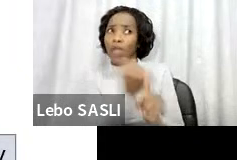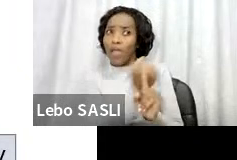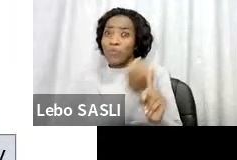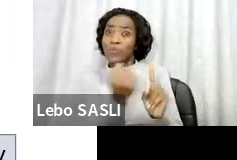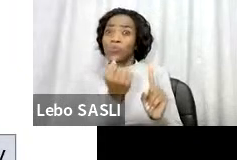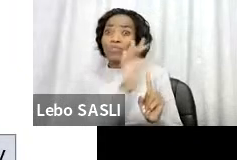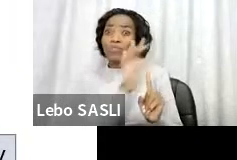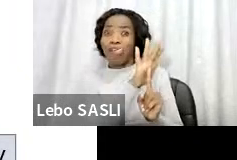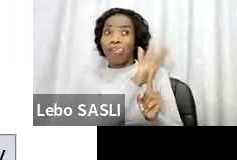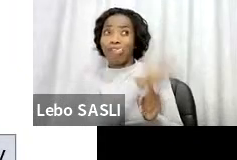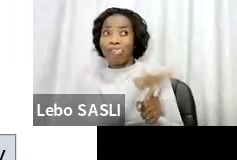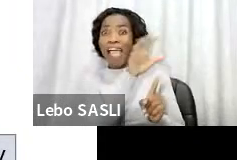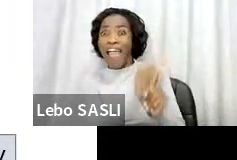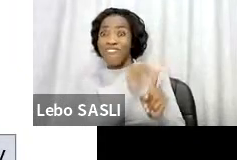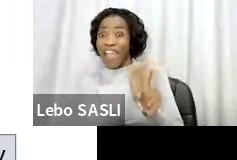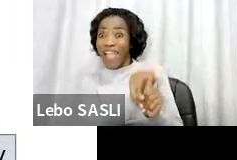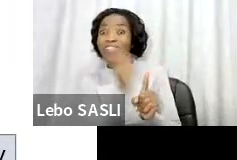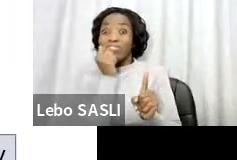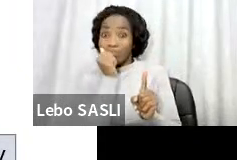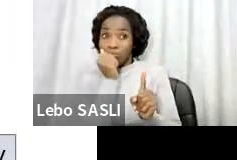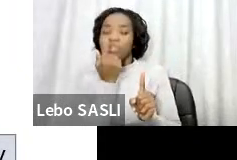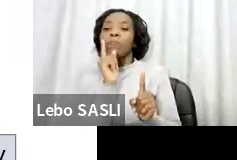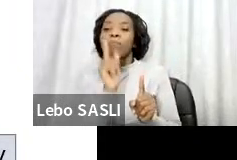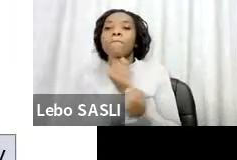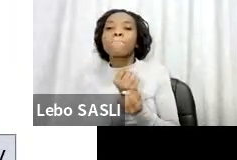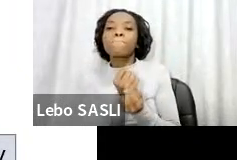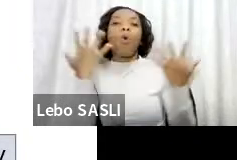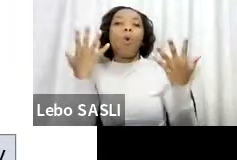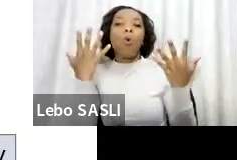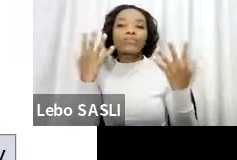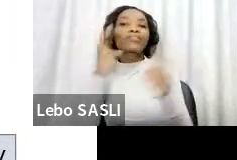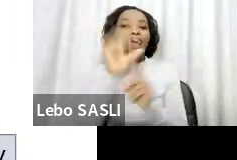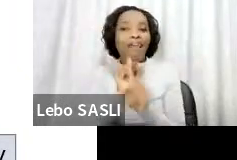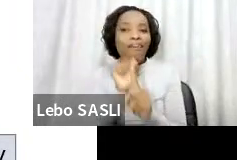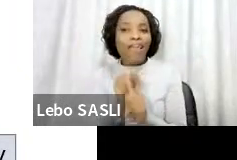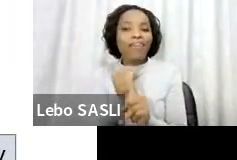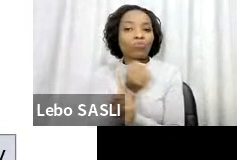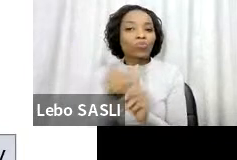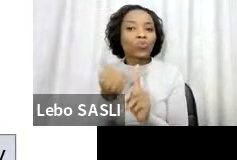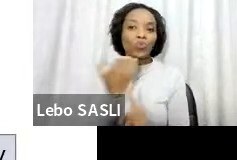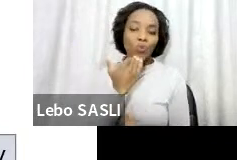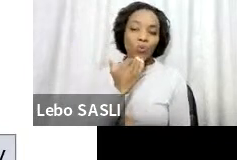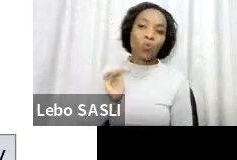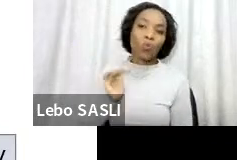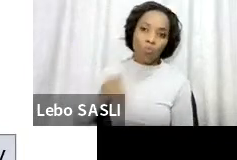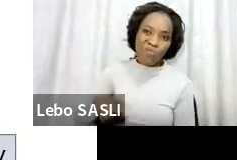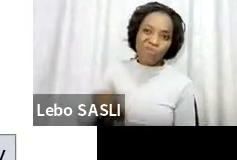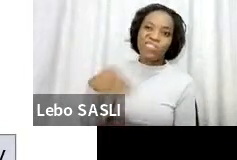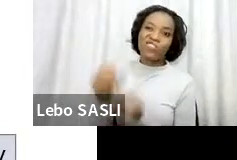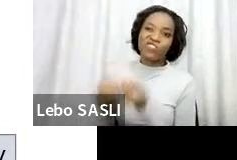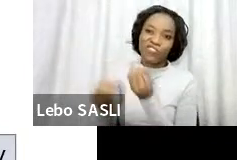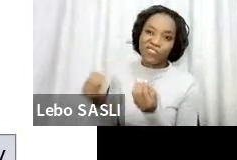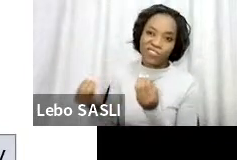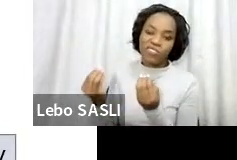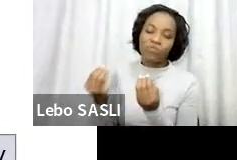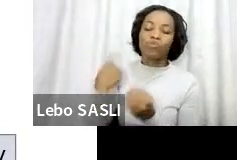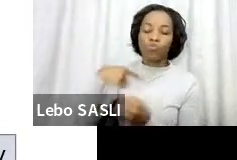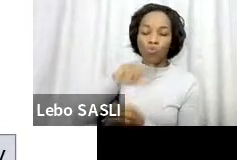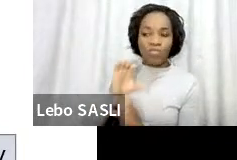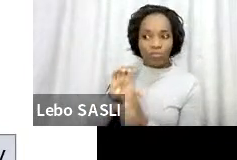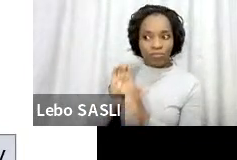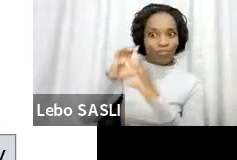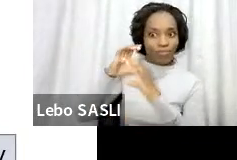are also harassed, but the majority are those. And we also say, we are emphasizing, don't look